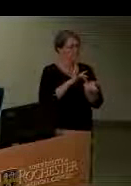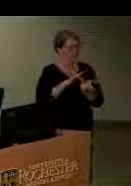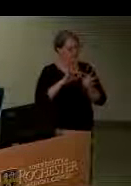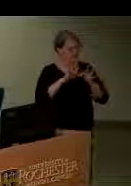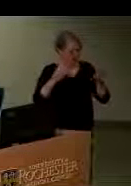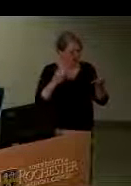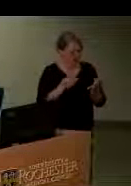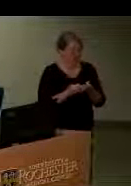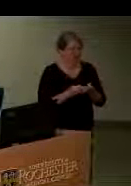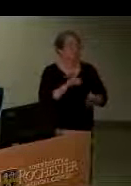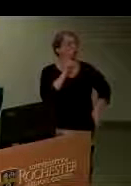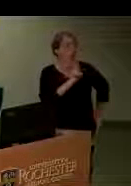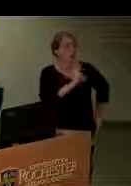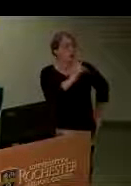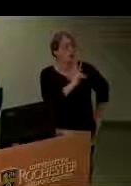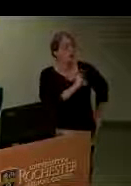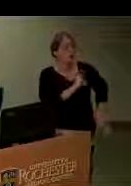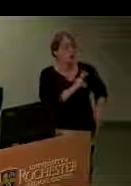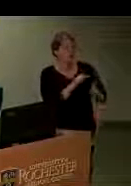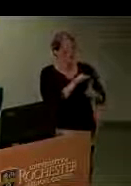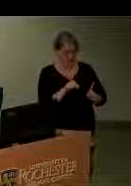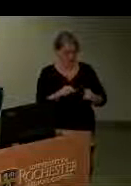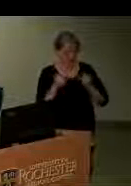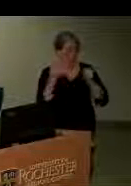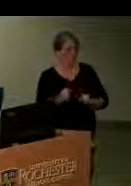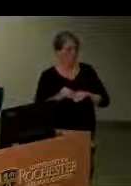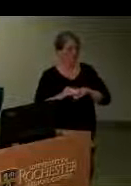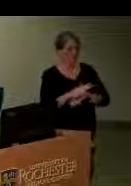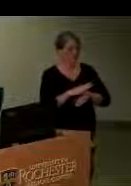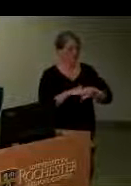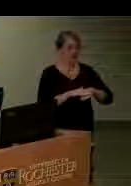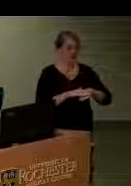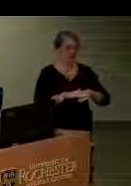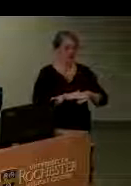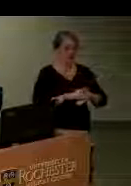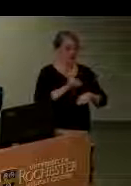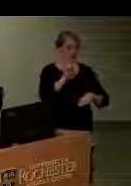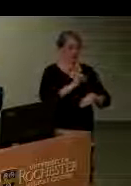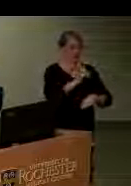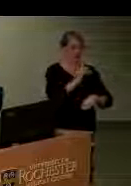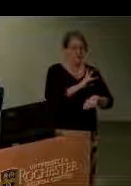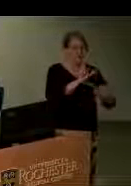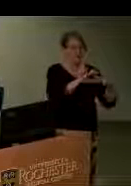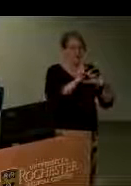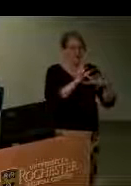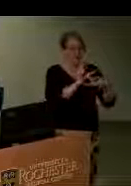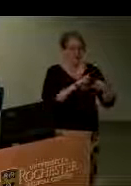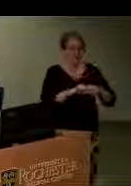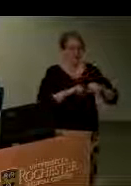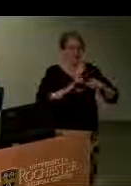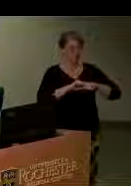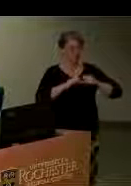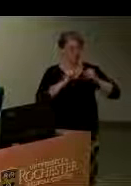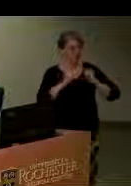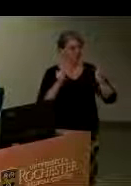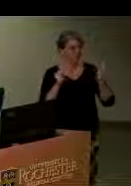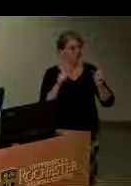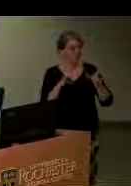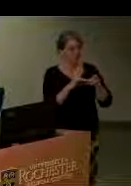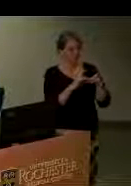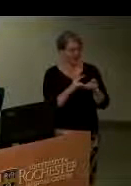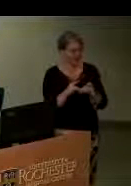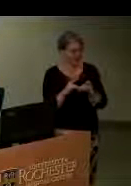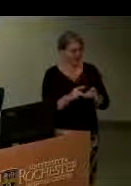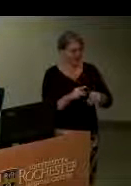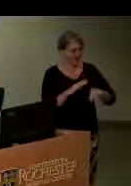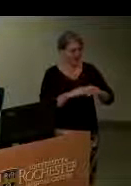identical twin brother, which influenced him tremendously on the influence of relationships and their breakage on